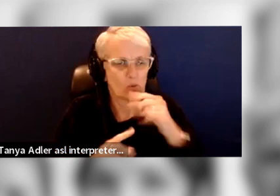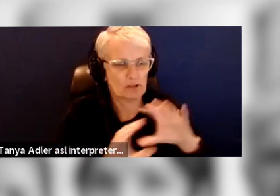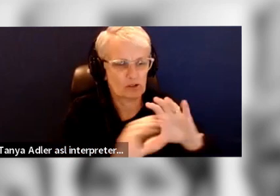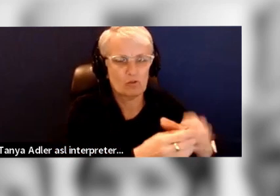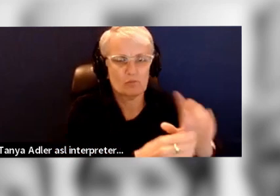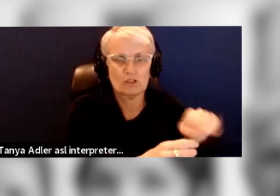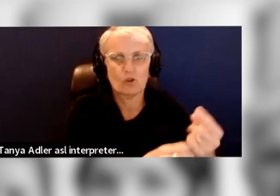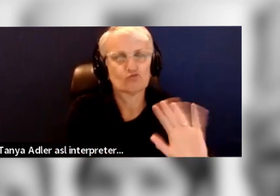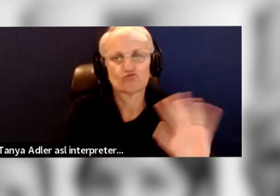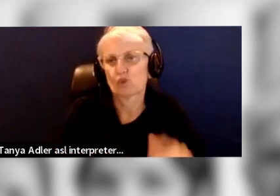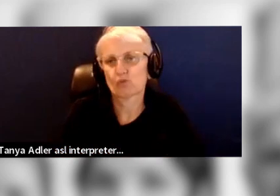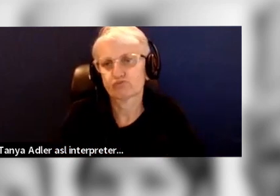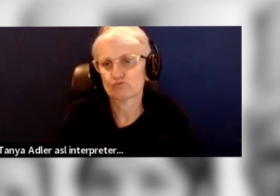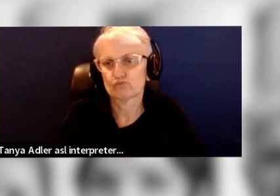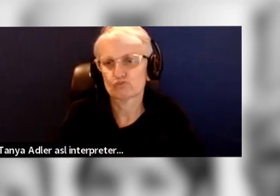not.